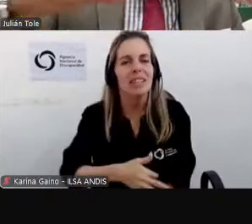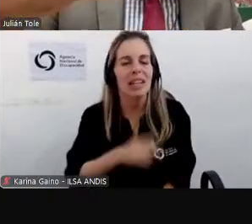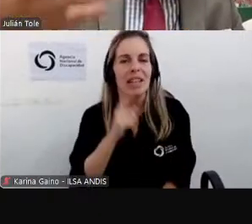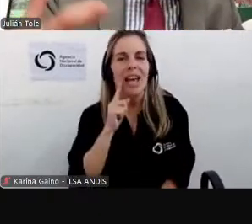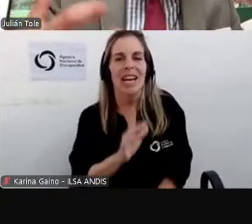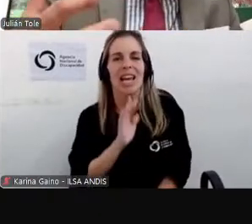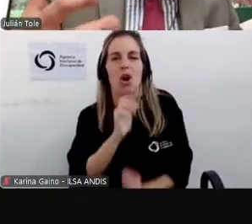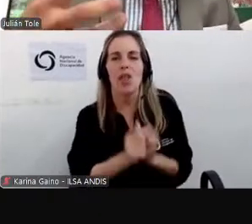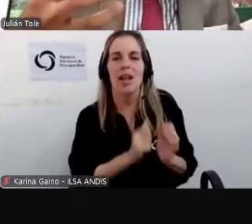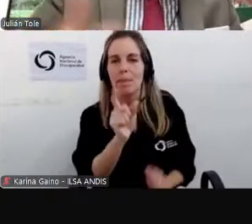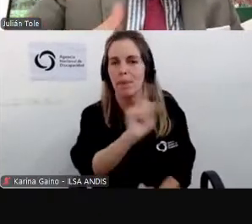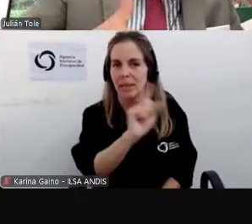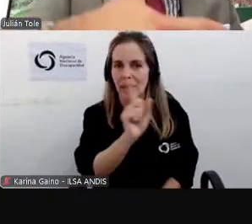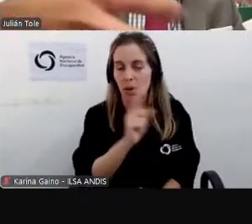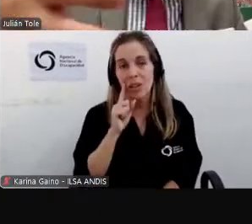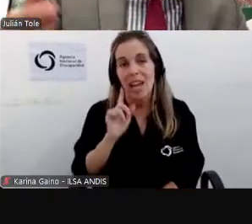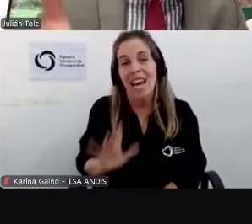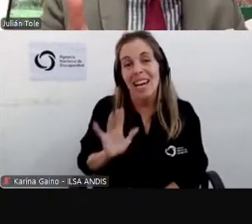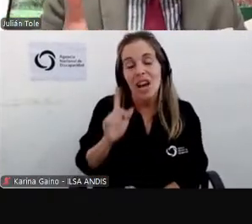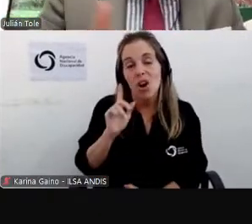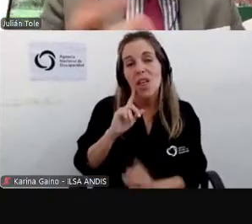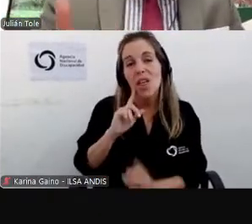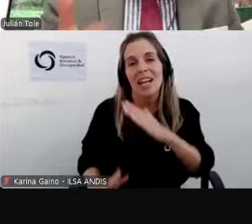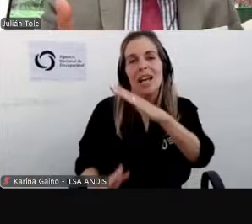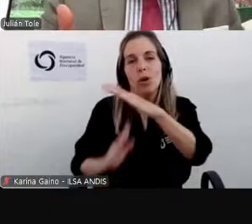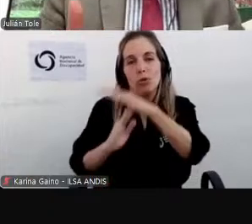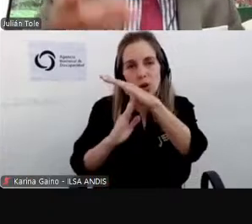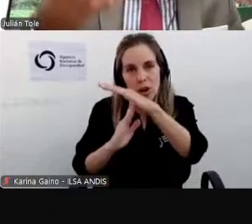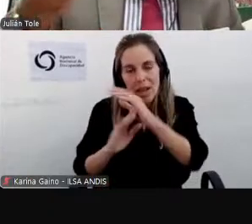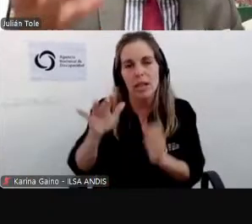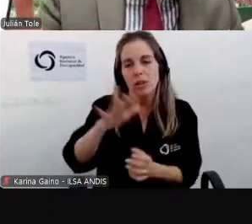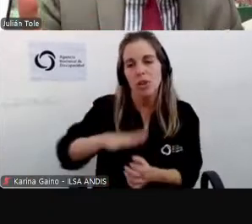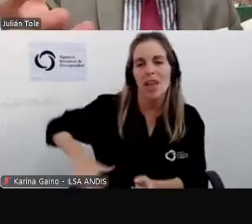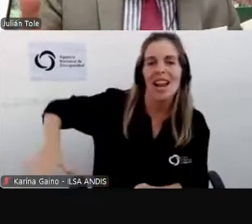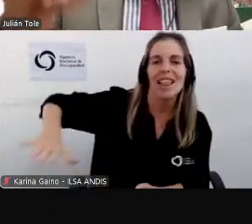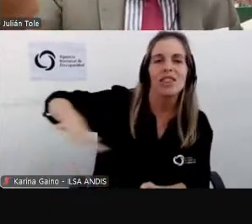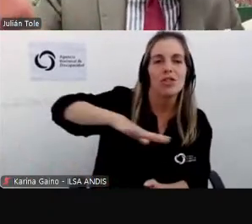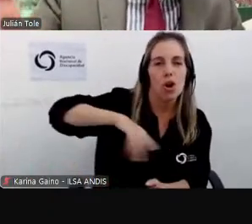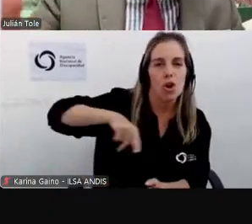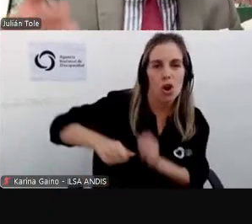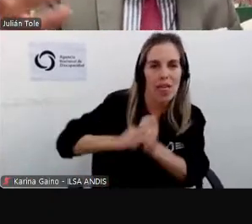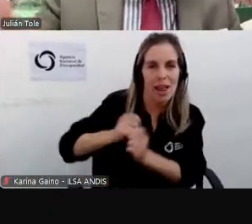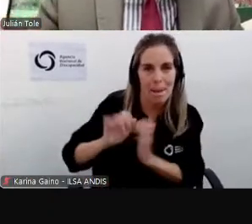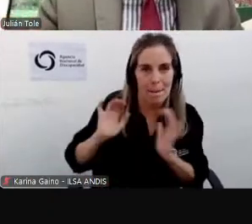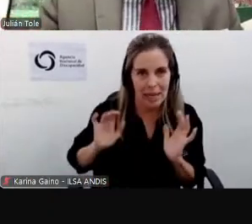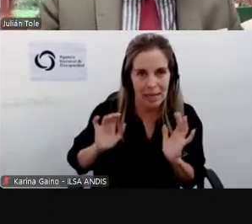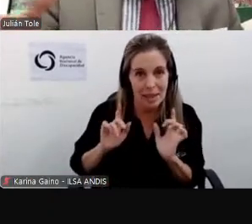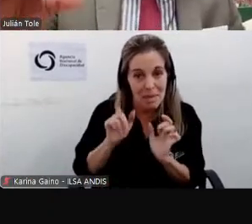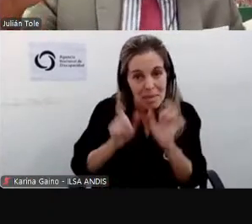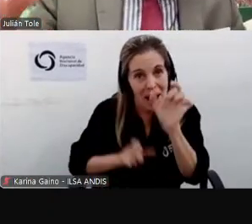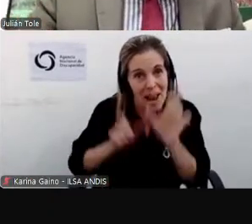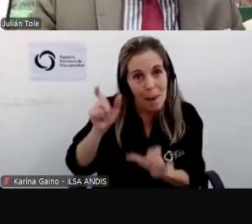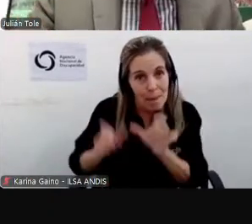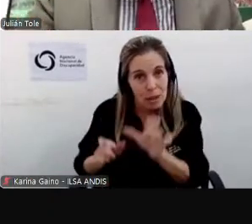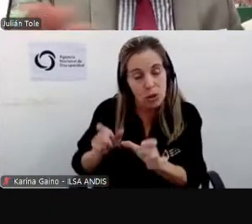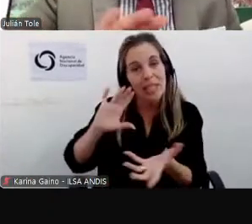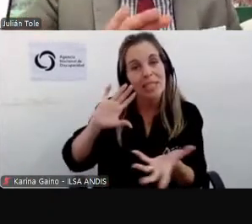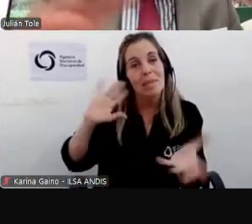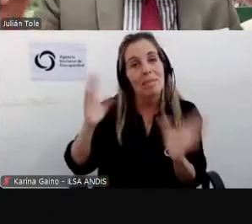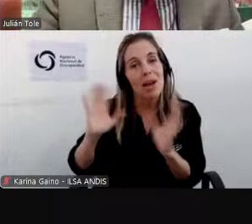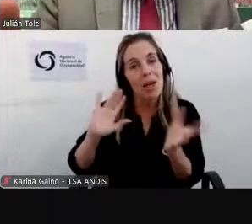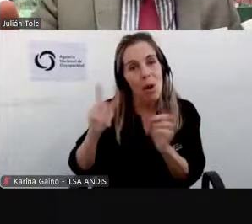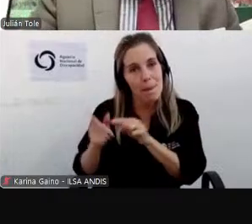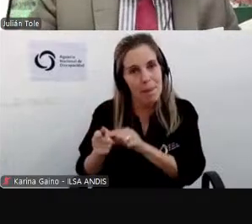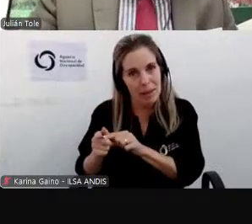is to understand that these are not the company's risks. It's a company to the right holders, the company, the risks to the environment, the risks